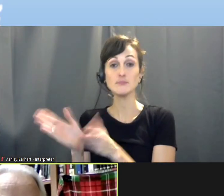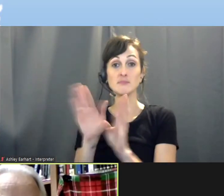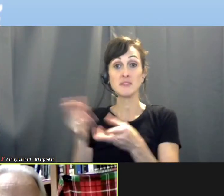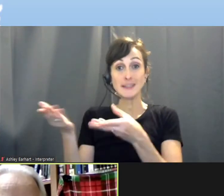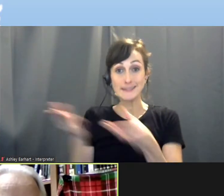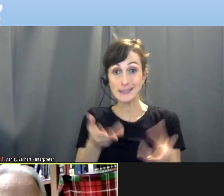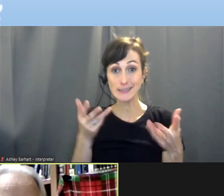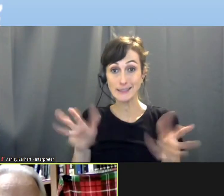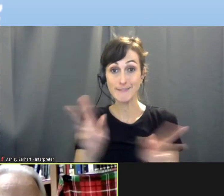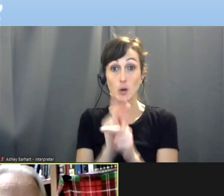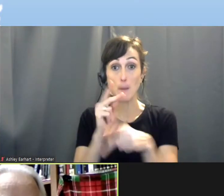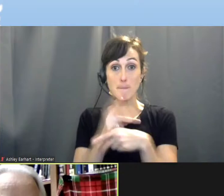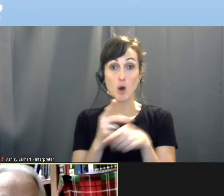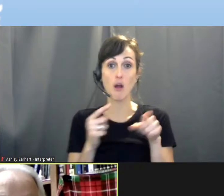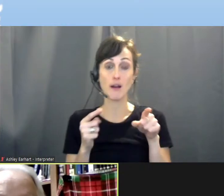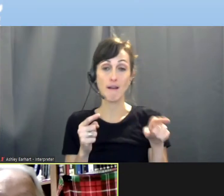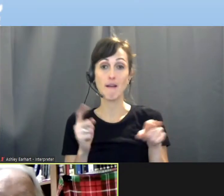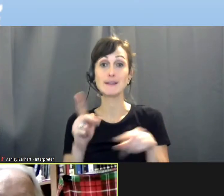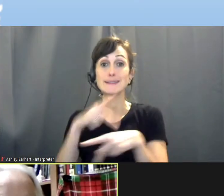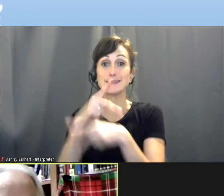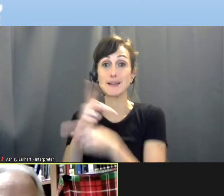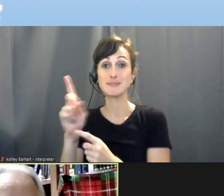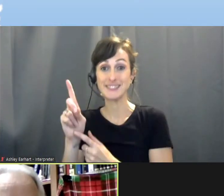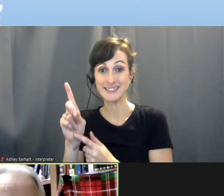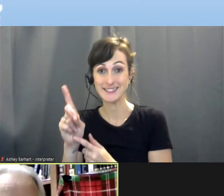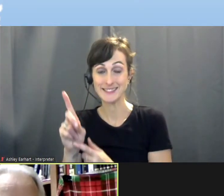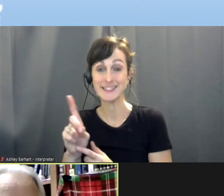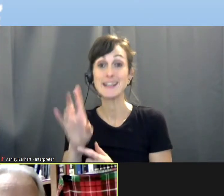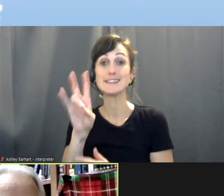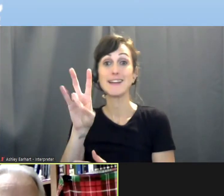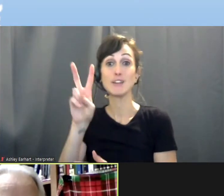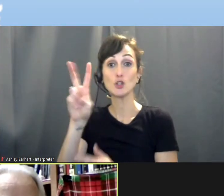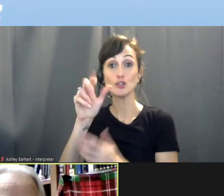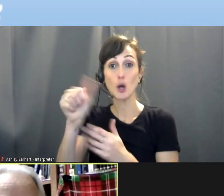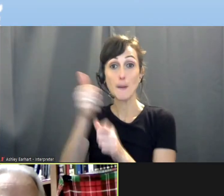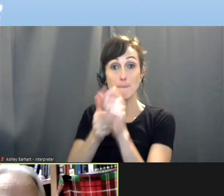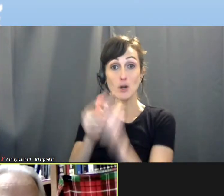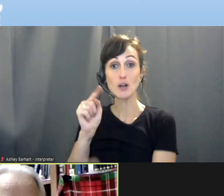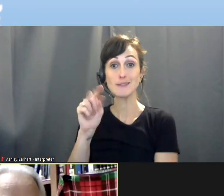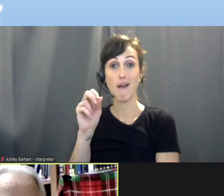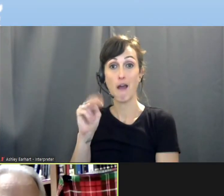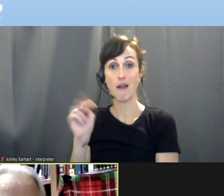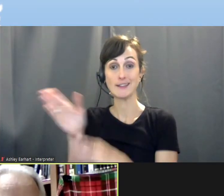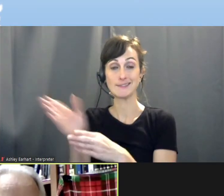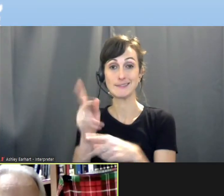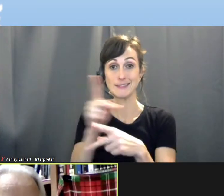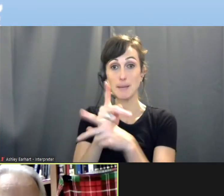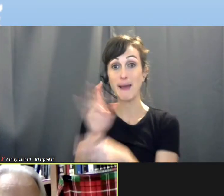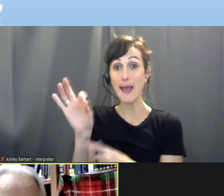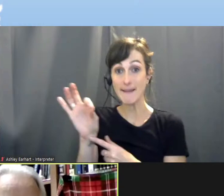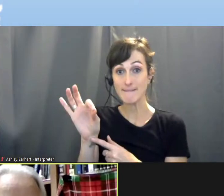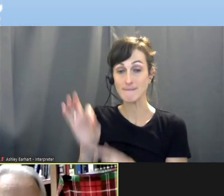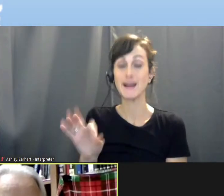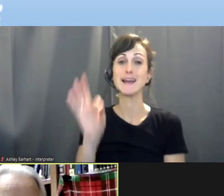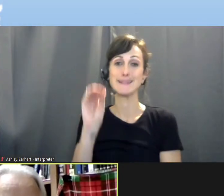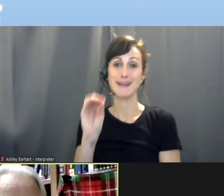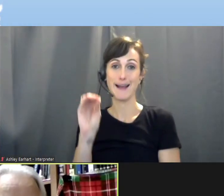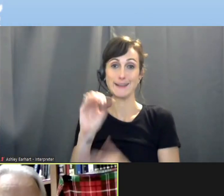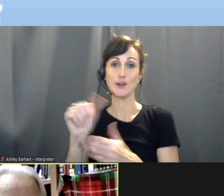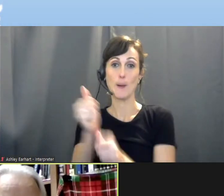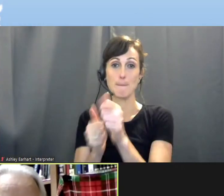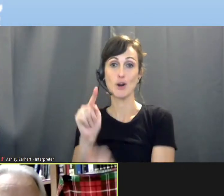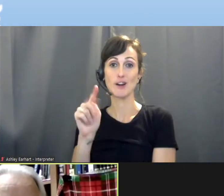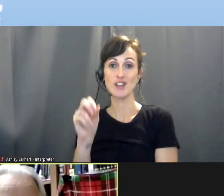product type D is $72 per ton. Type F is $90 per ton, and high